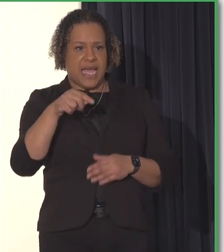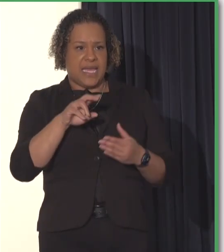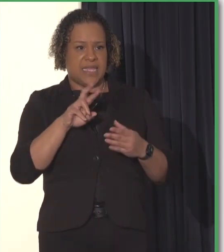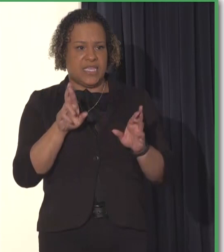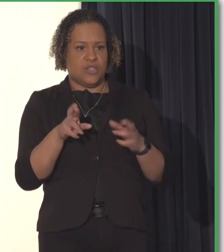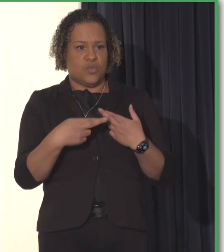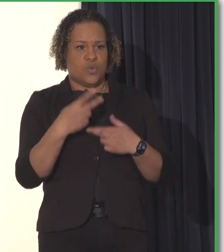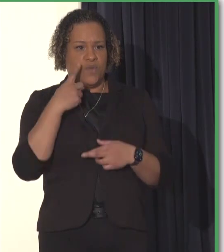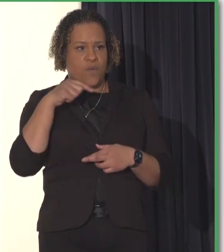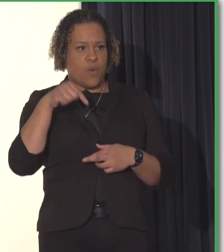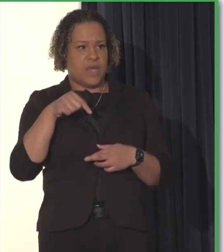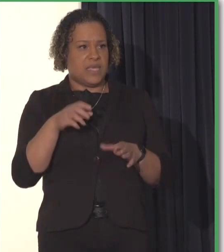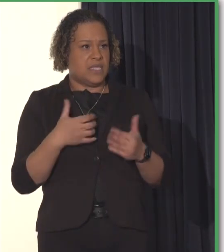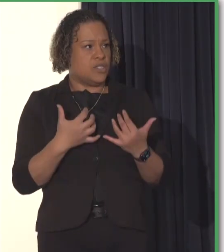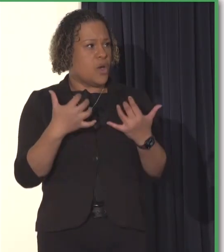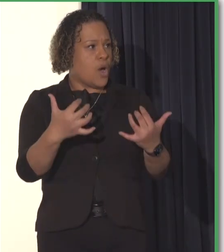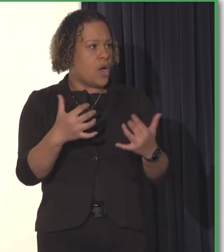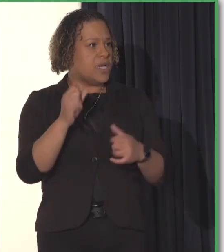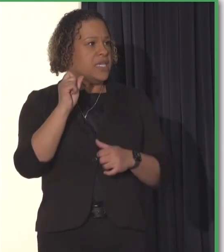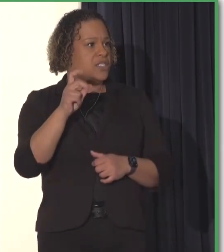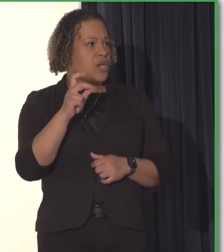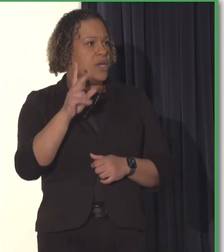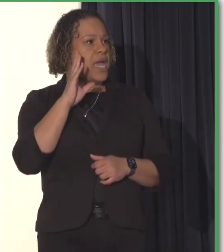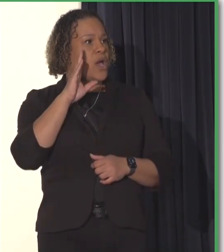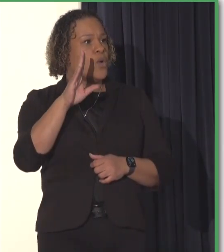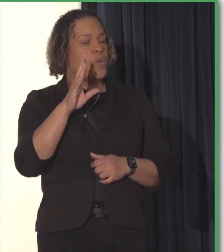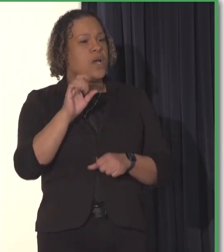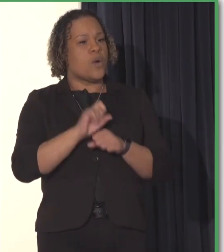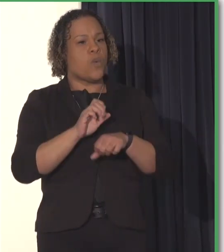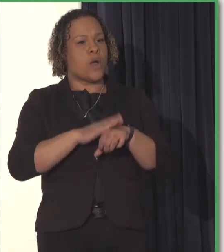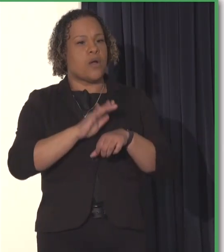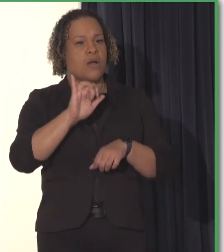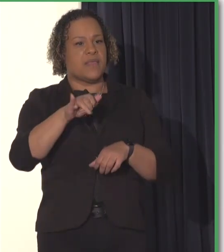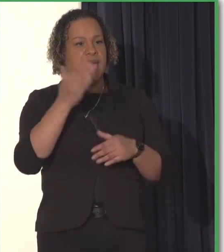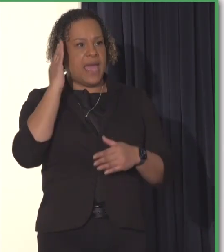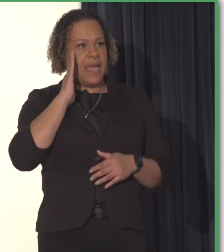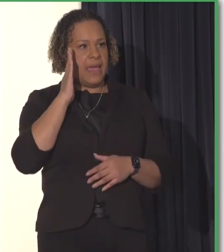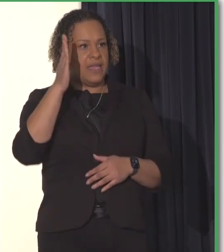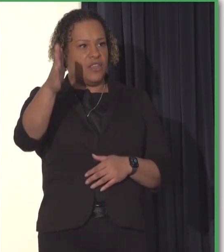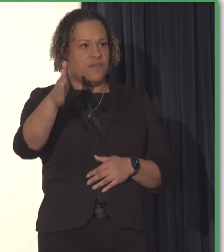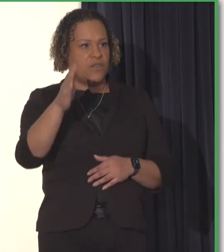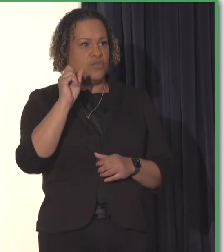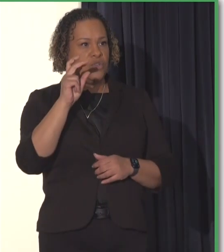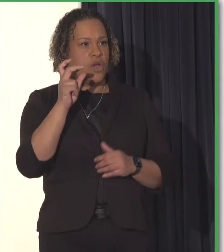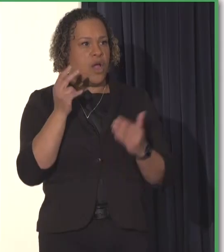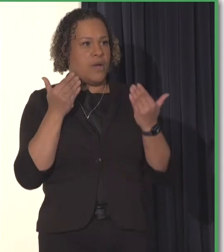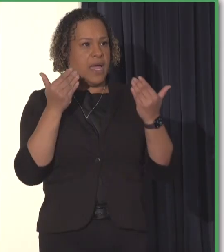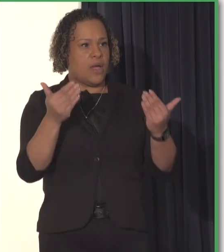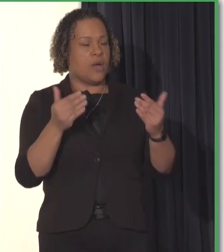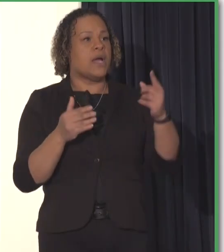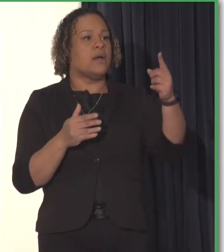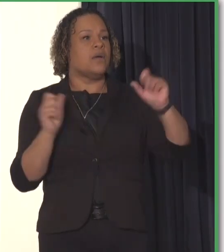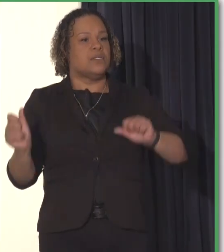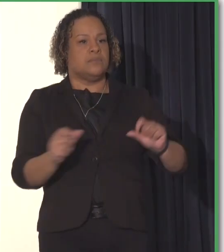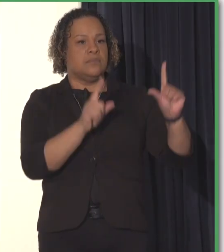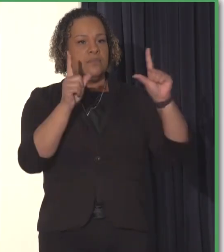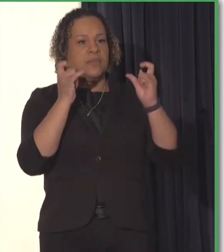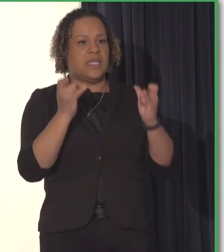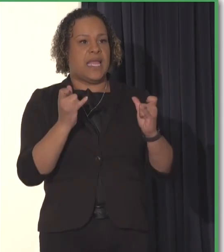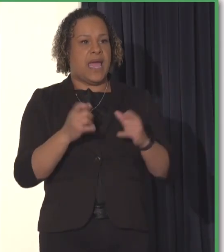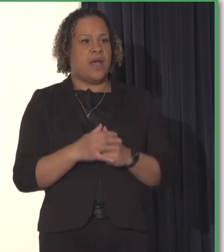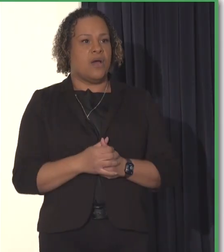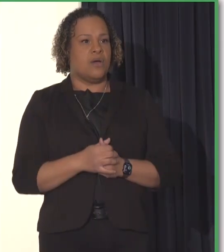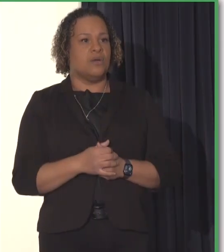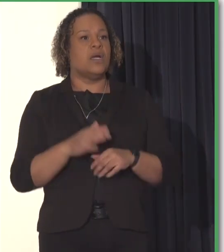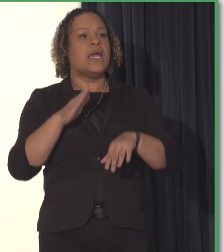this audience. Okay, all right, so we'll try to work on that in the future, but excuse me, go ahead. All right, no problem. There you go, it's up there now. Thank you. It